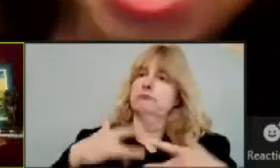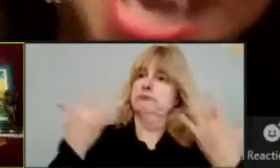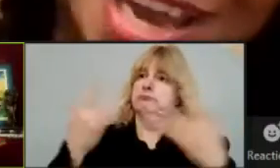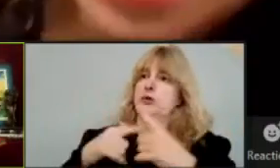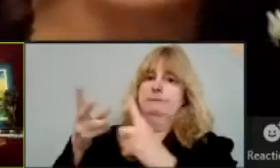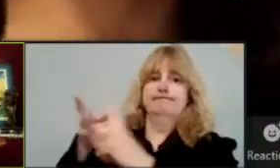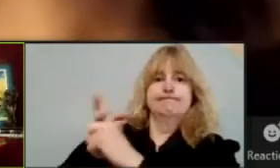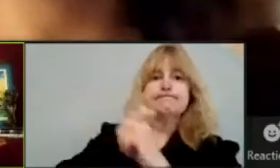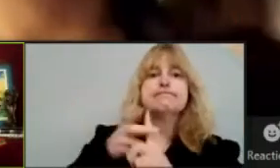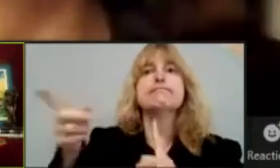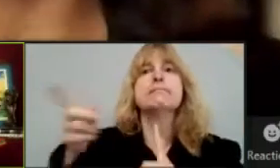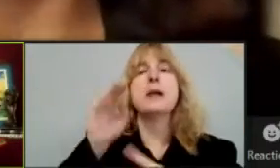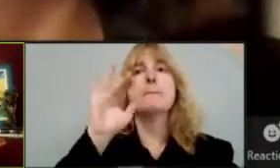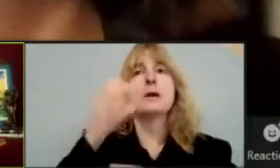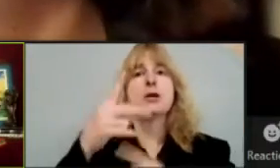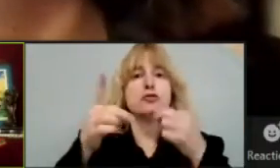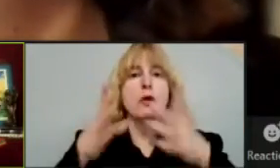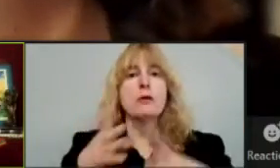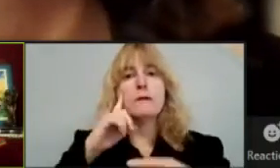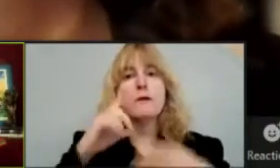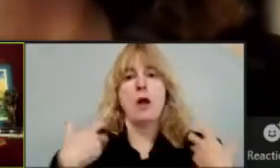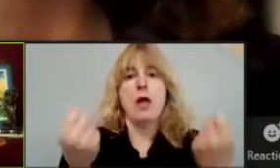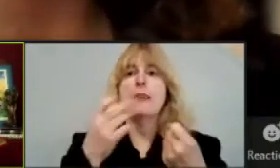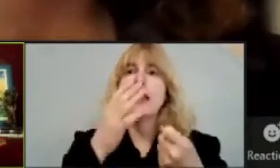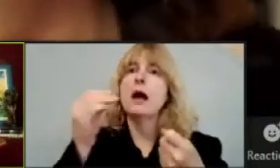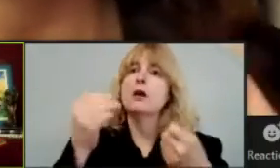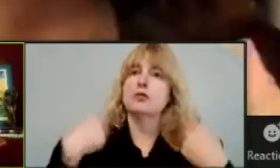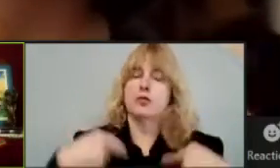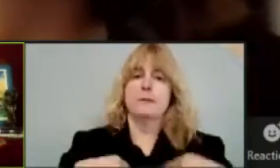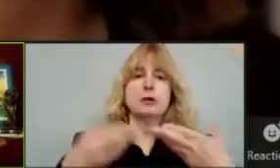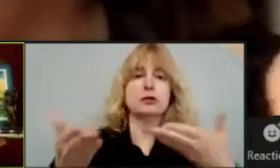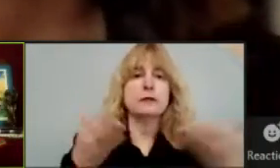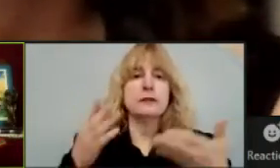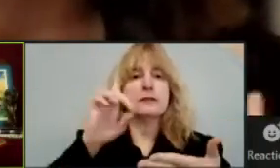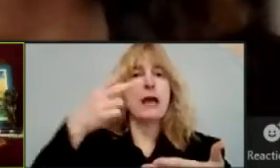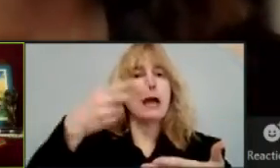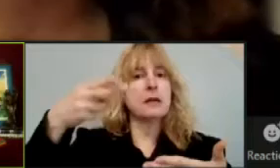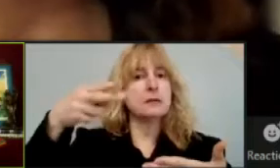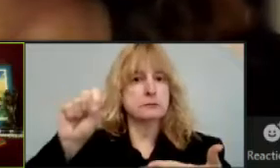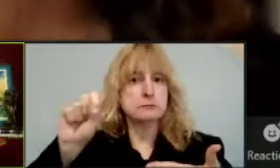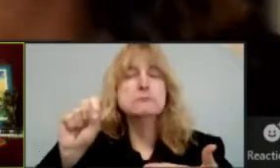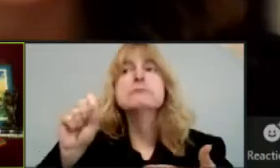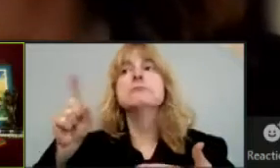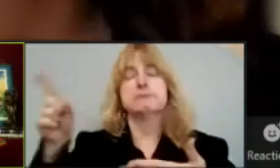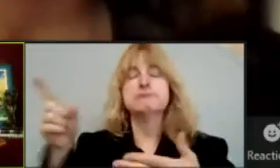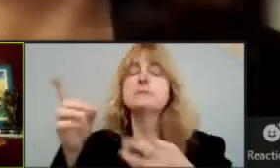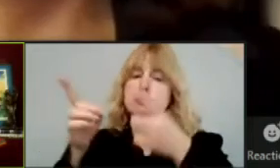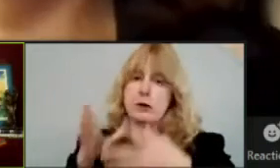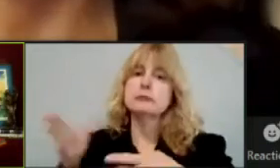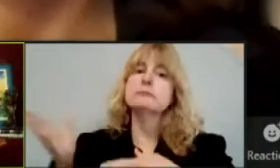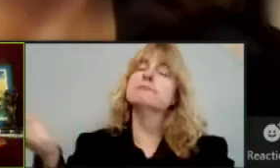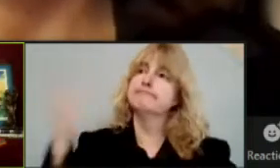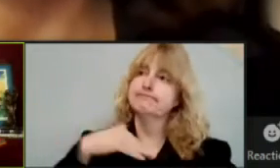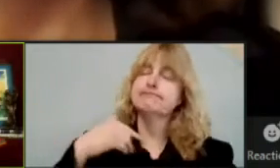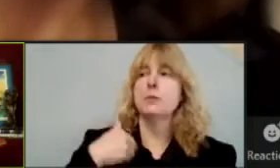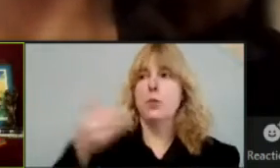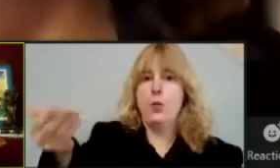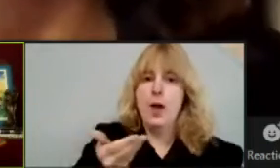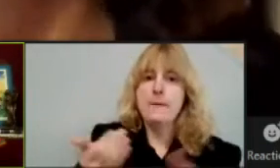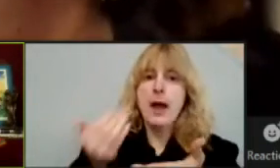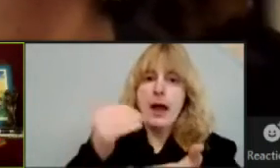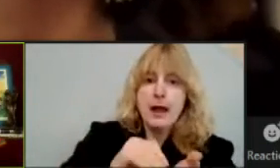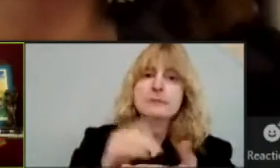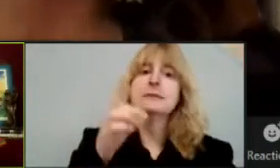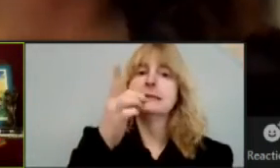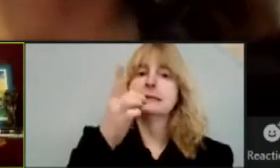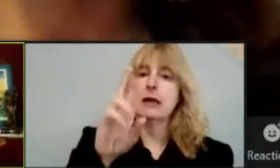that education is so important during this process, and as we have always, we're delighted to welcome back Dr.